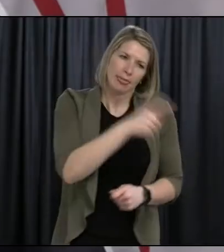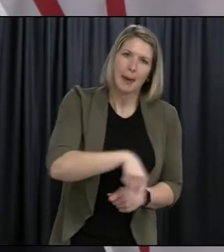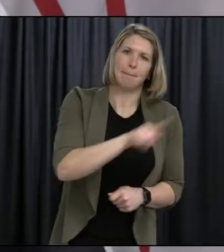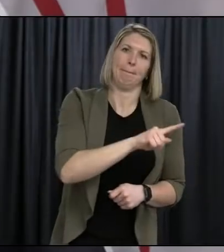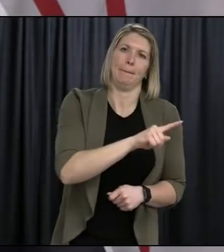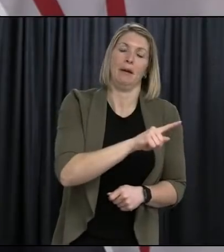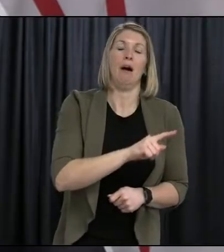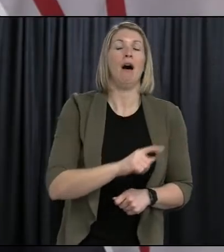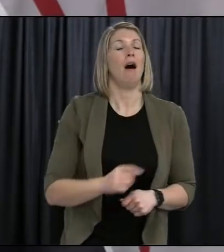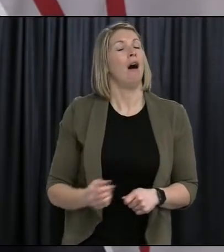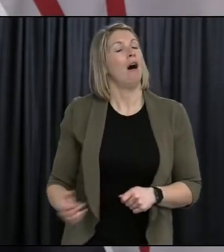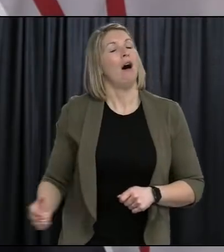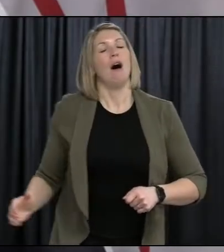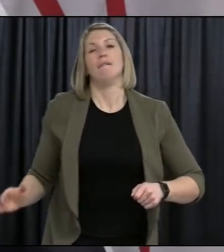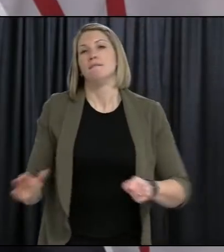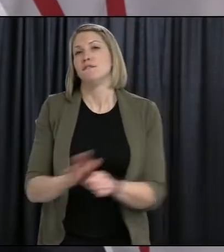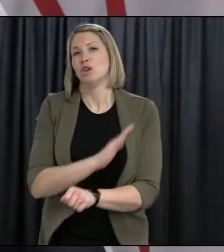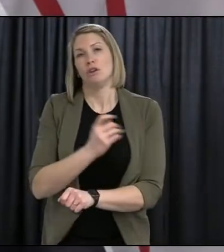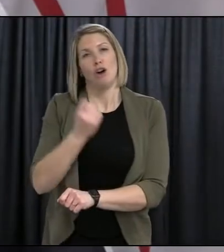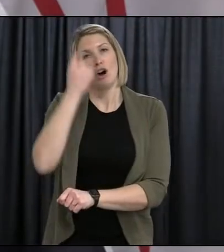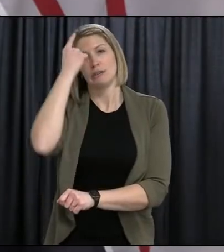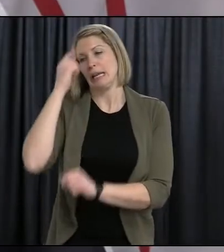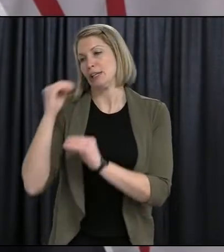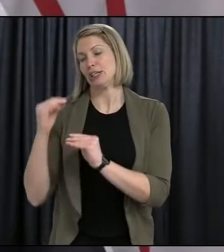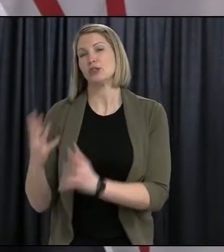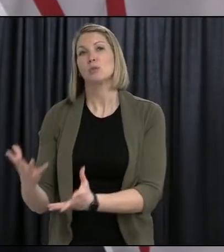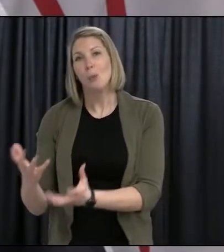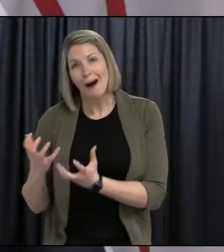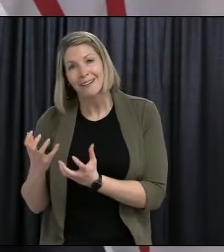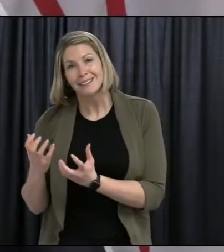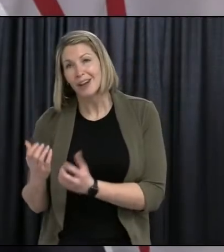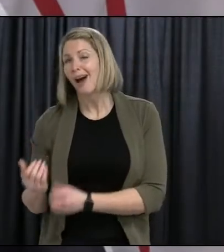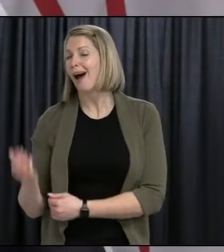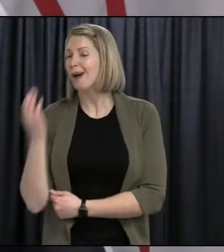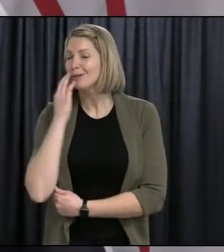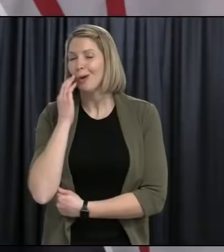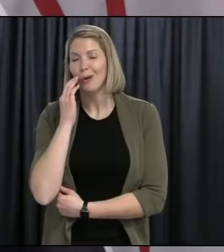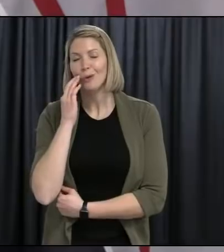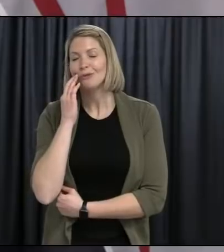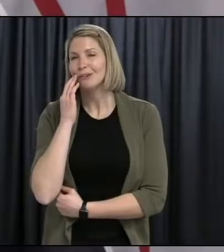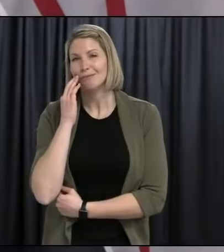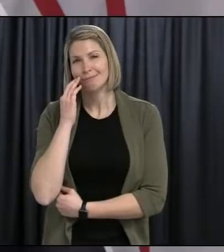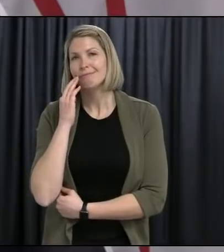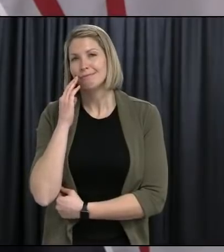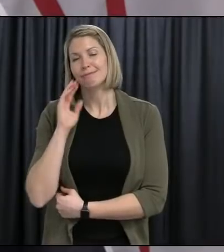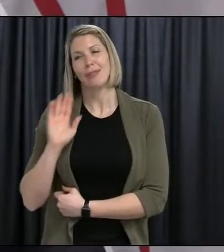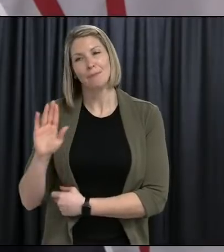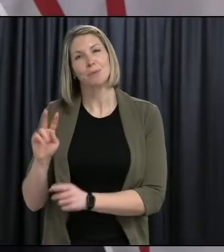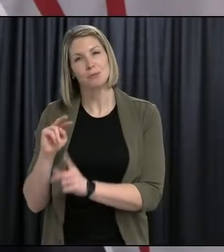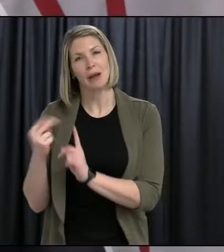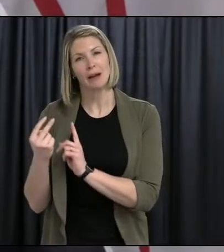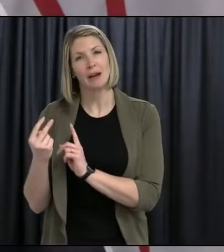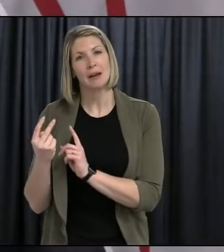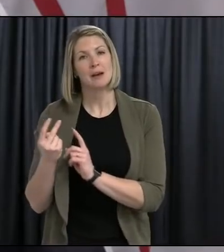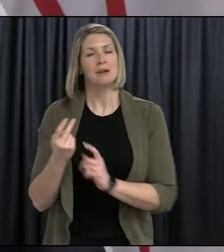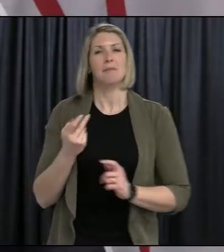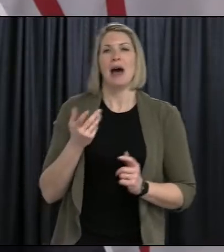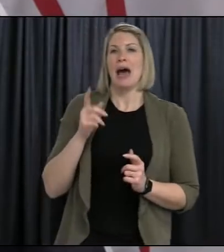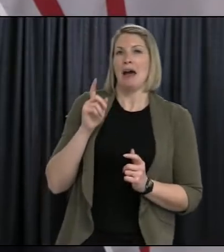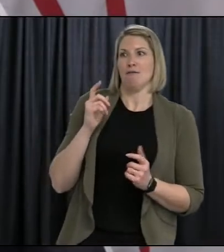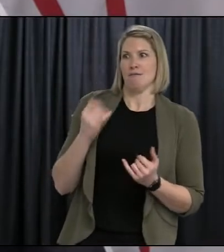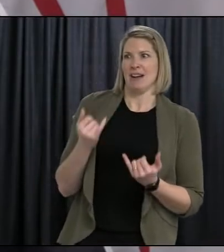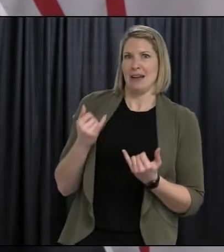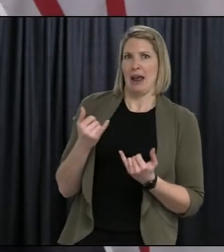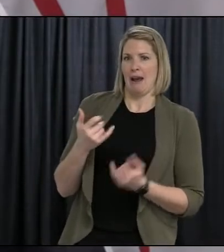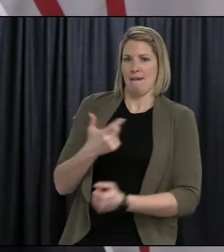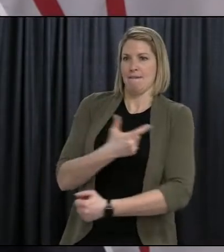totally understand where teachers are coming from. However, we have to do the best balance we can with the numbers